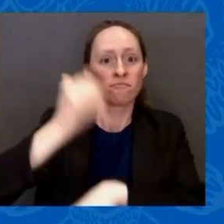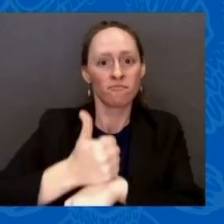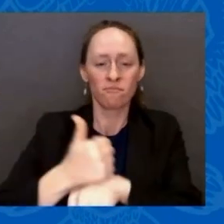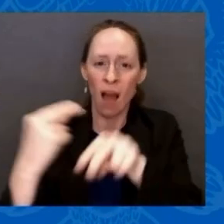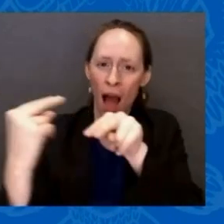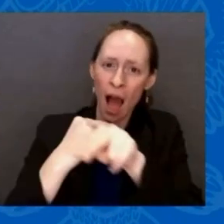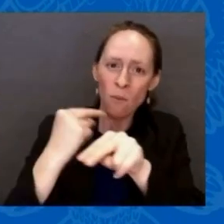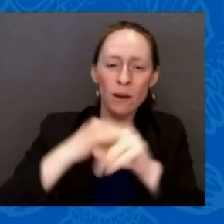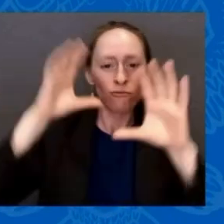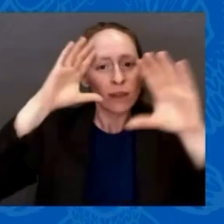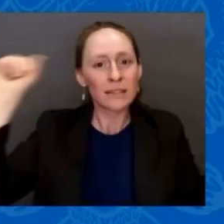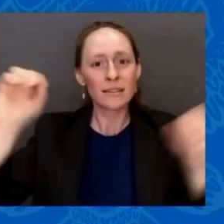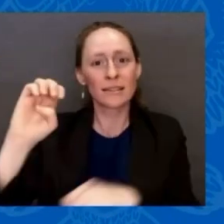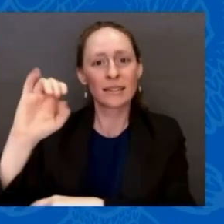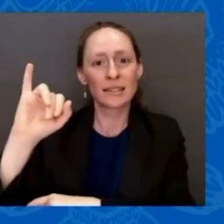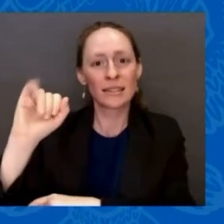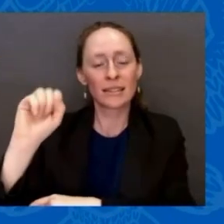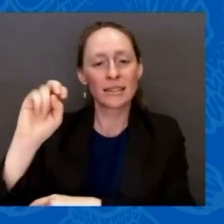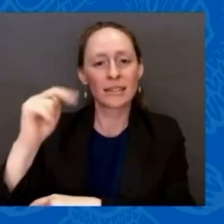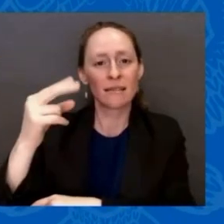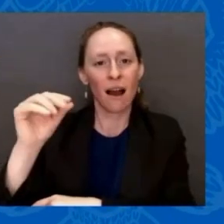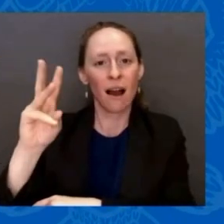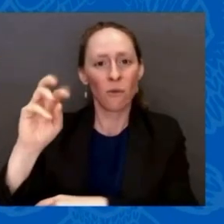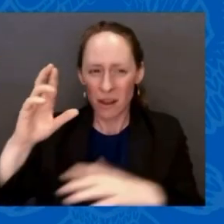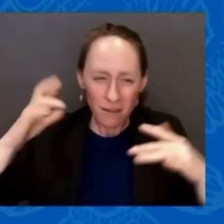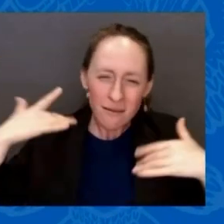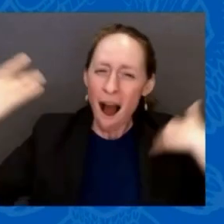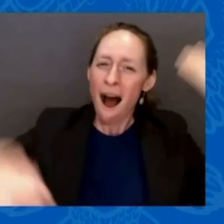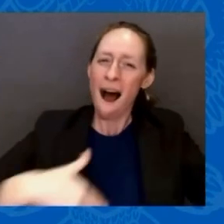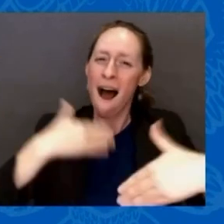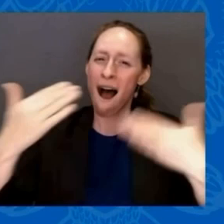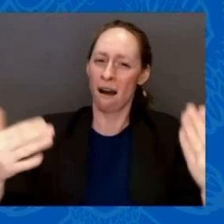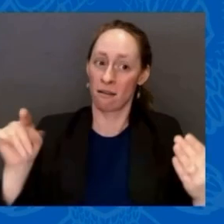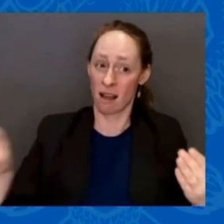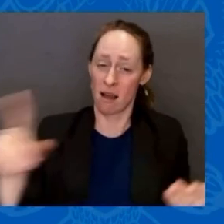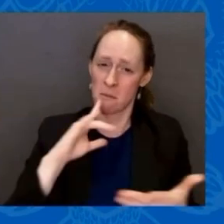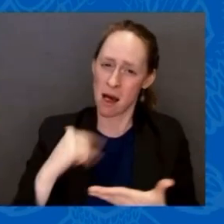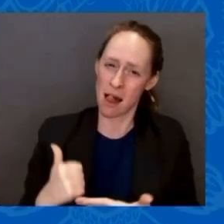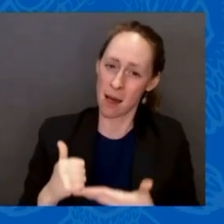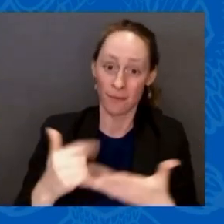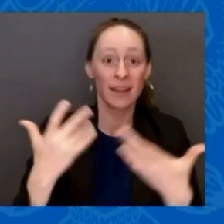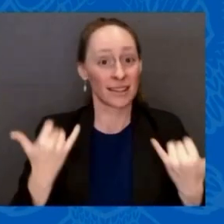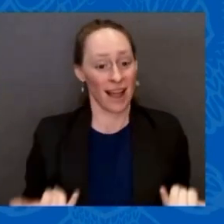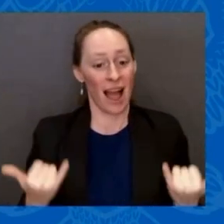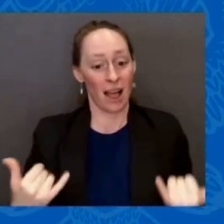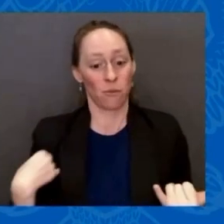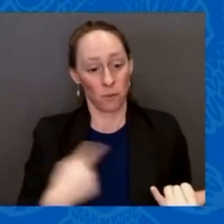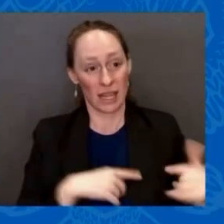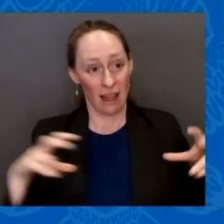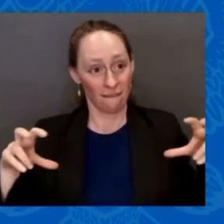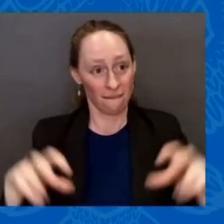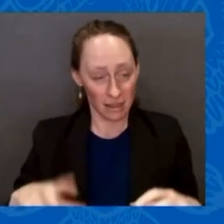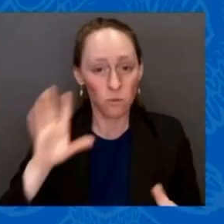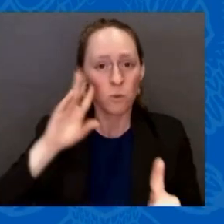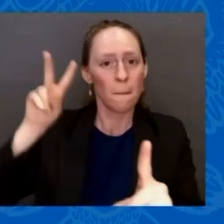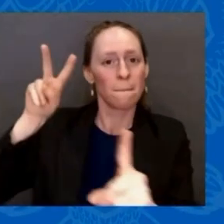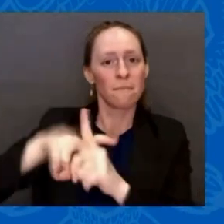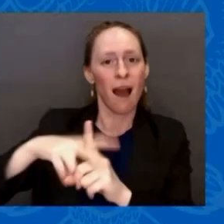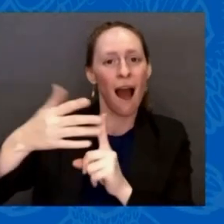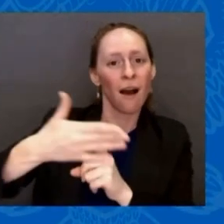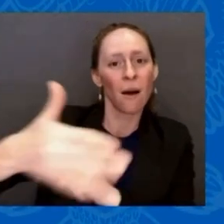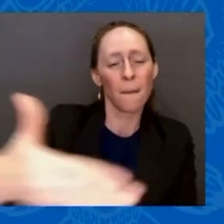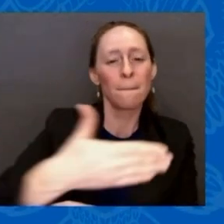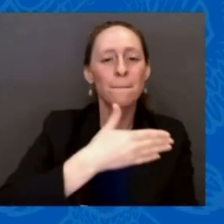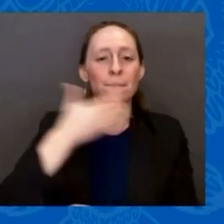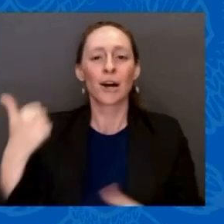our kids and grandkids, only bigger. Just last week, we announced our plan to bring affordable high-speed internet to end a decade